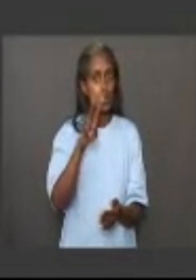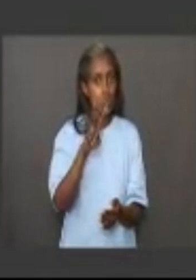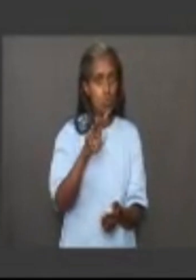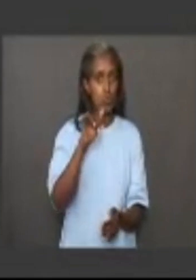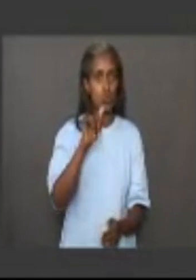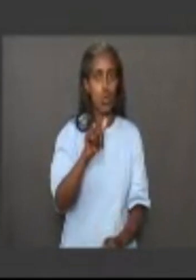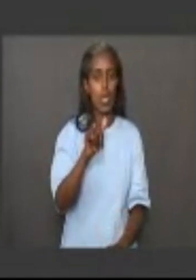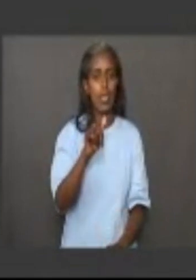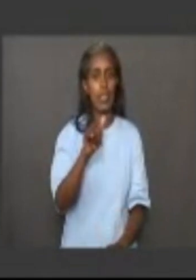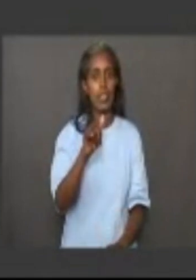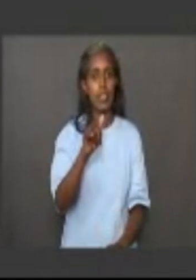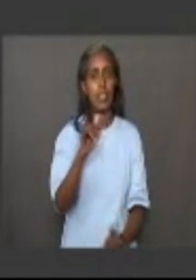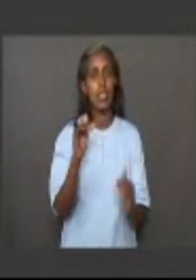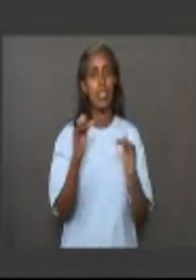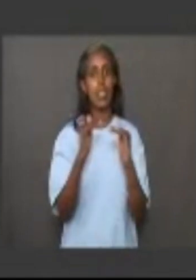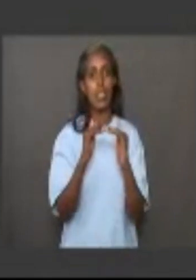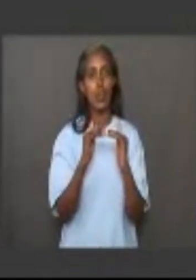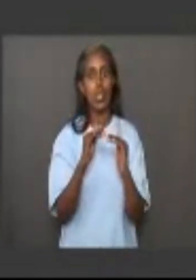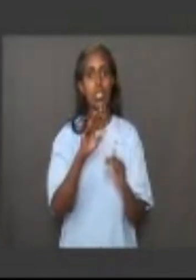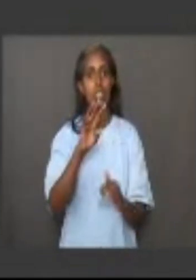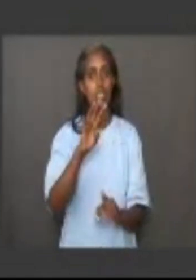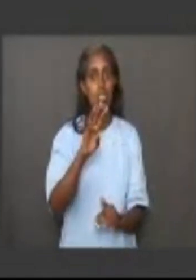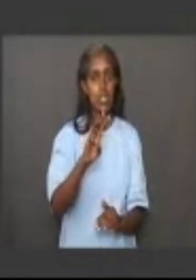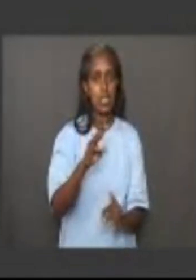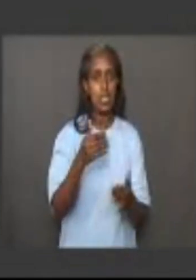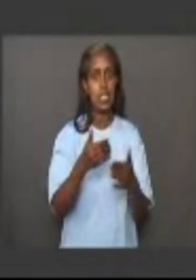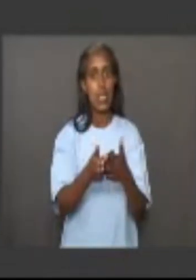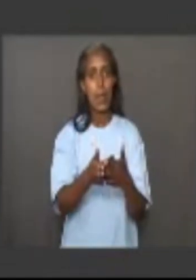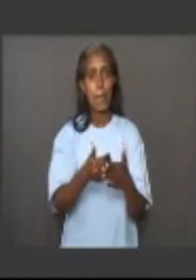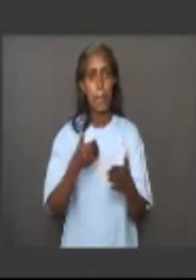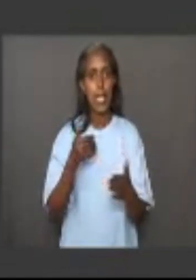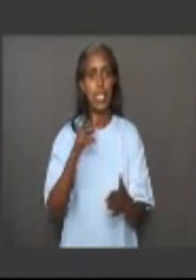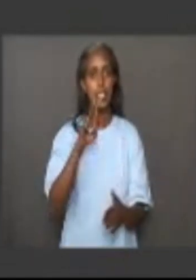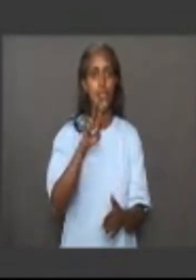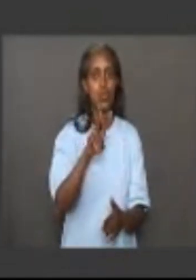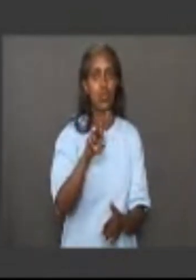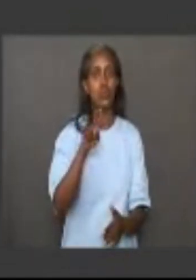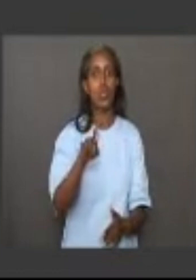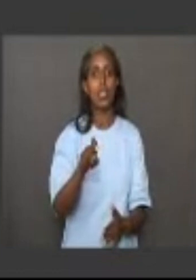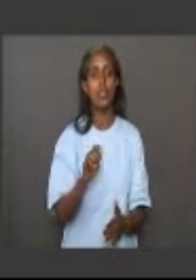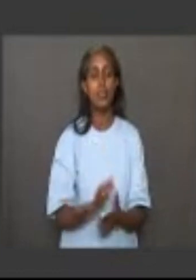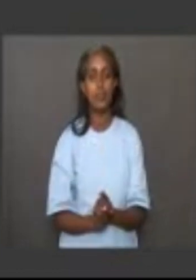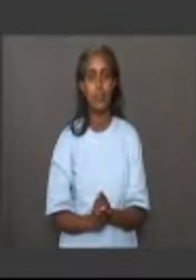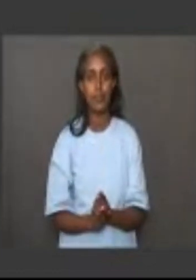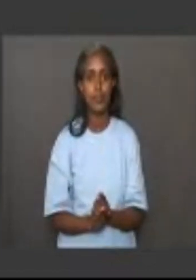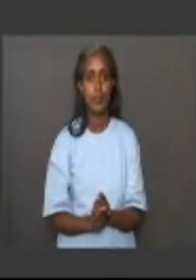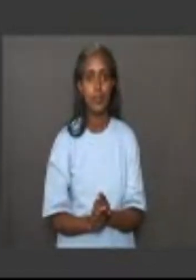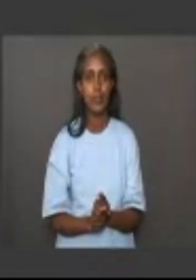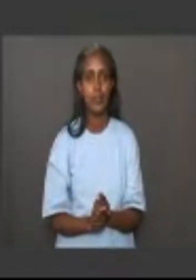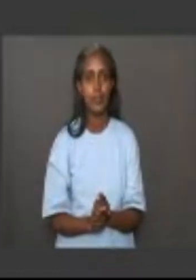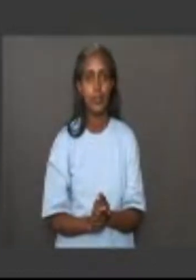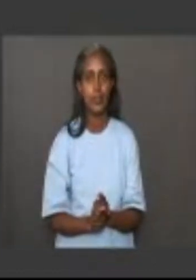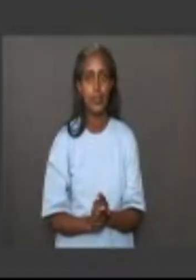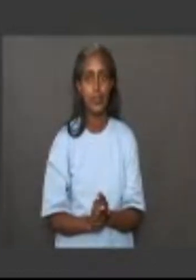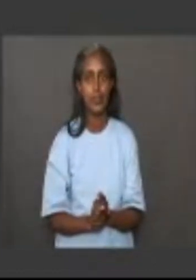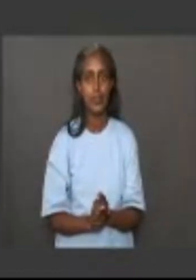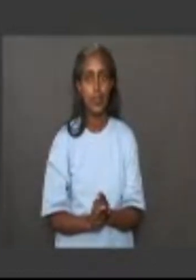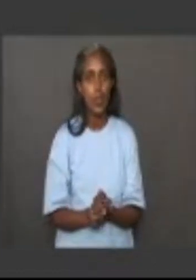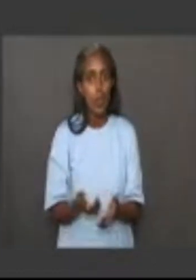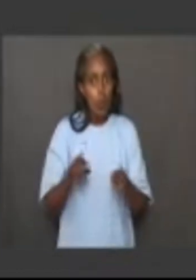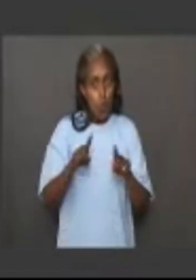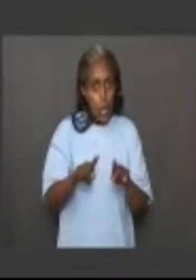Therefore, the equation becomes 2y equals 6